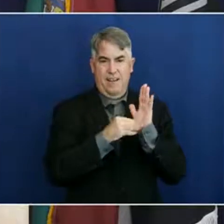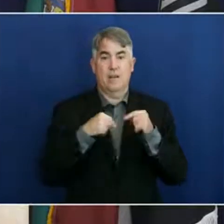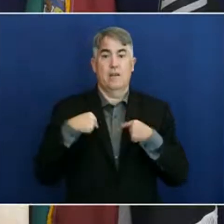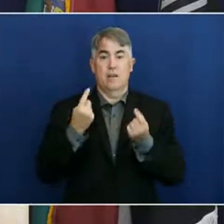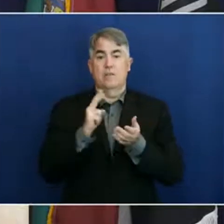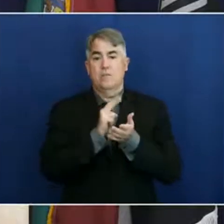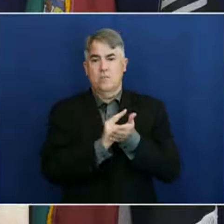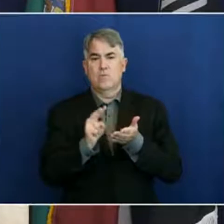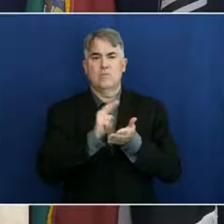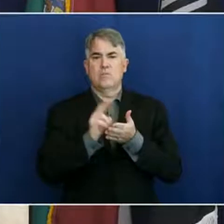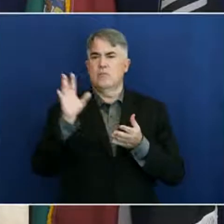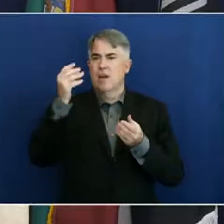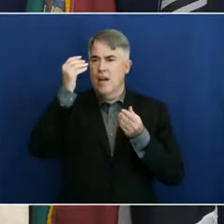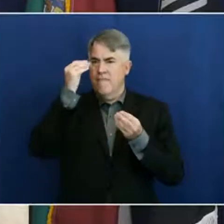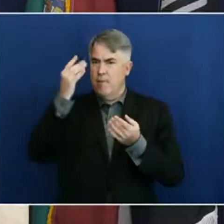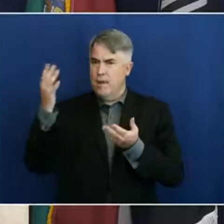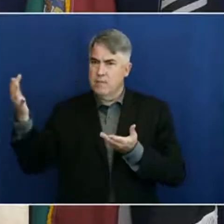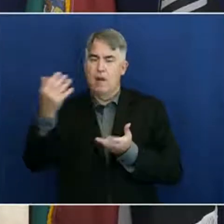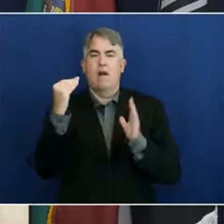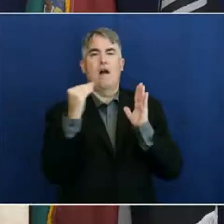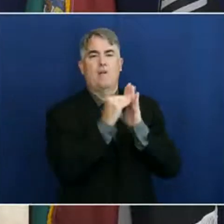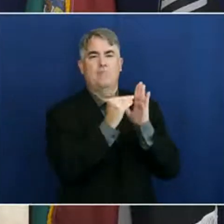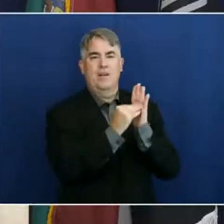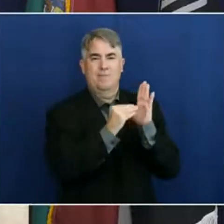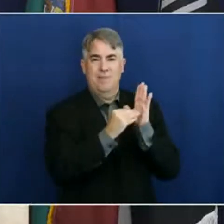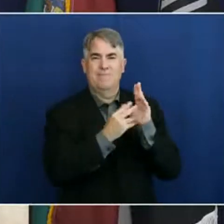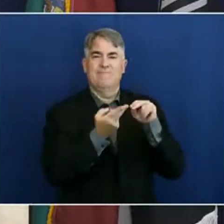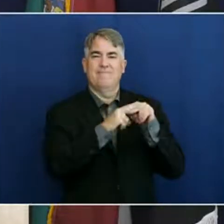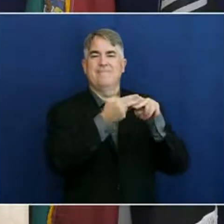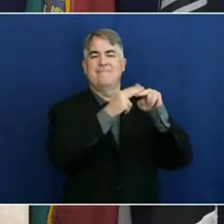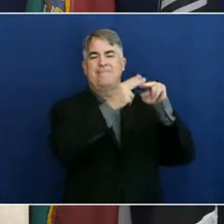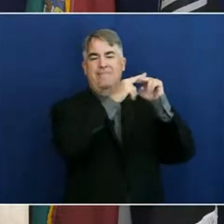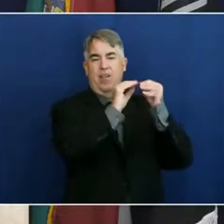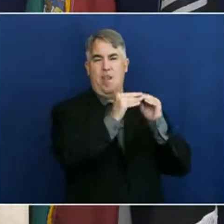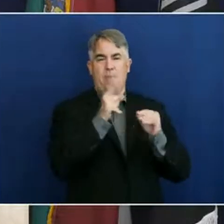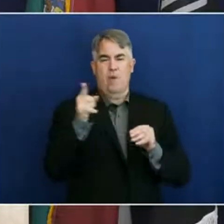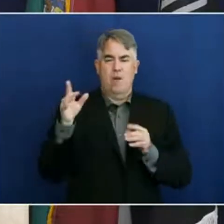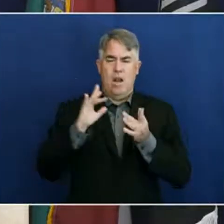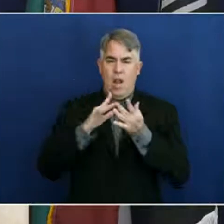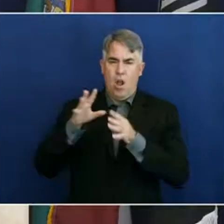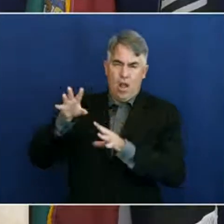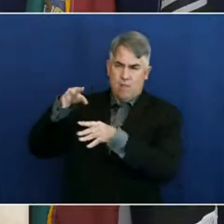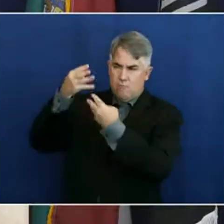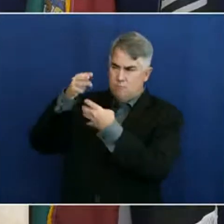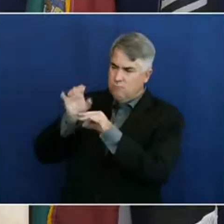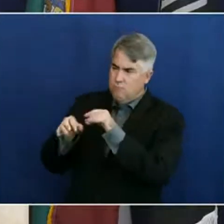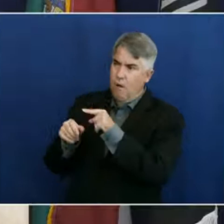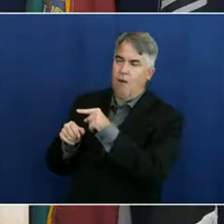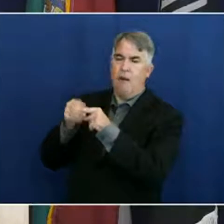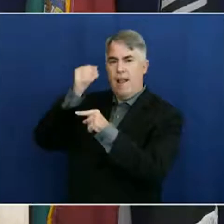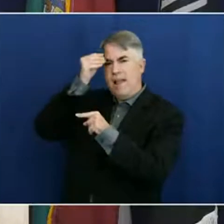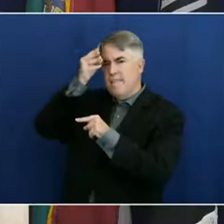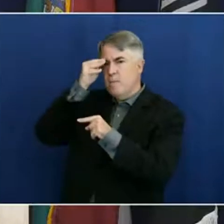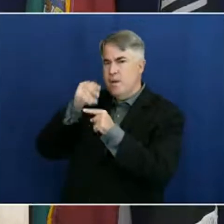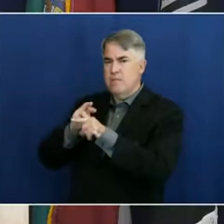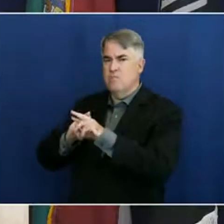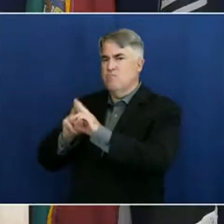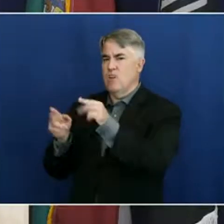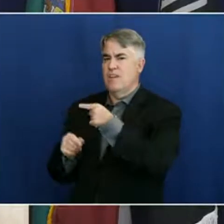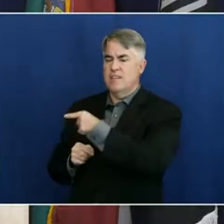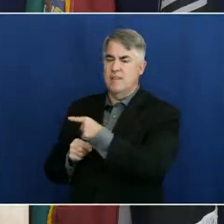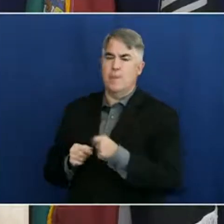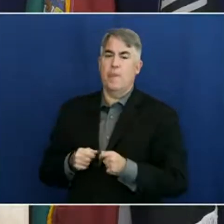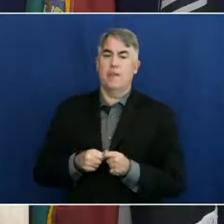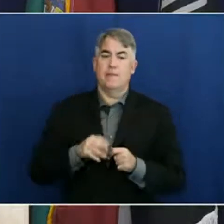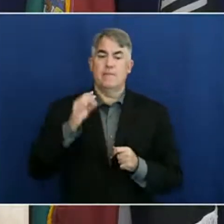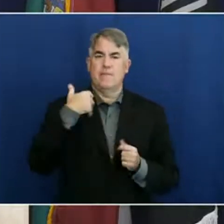them into the dashboard so you can see that. And again, we want to express our appreciation to Congressman Scott Peters for him and his team